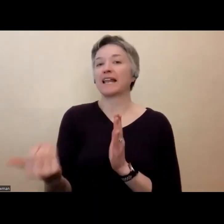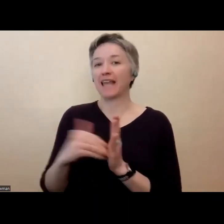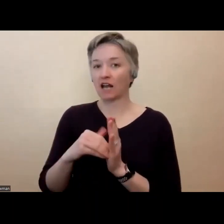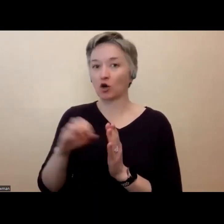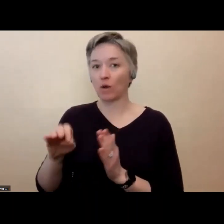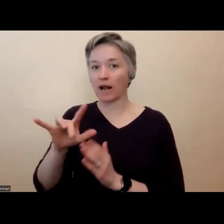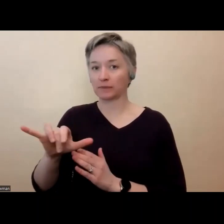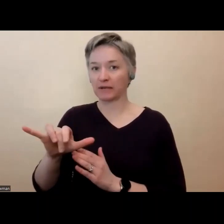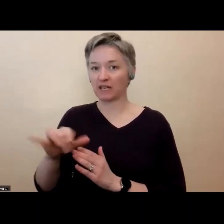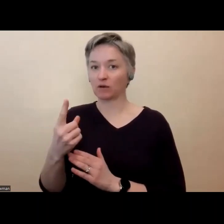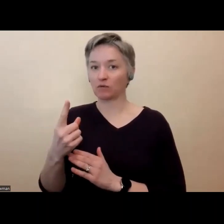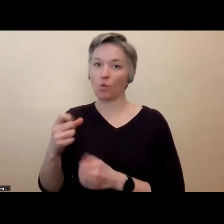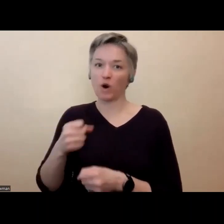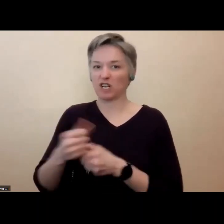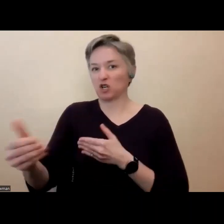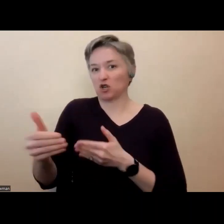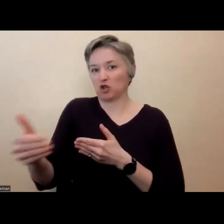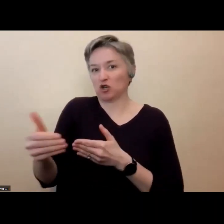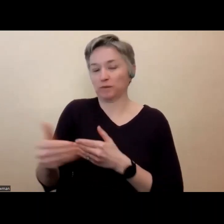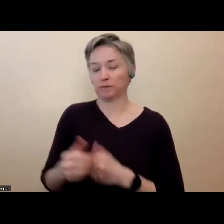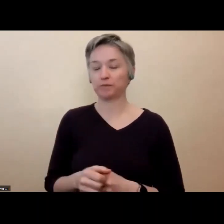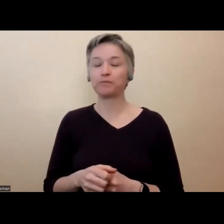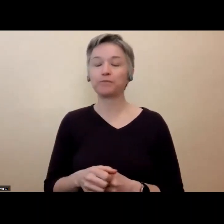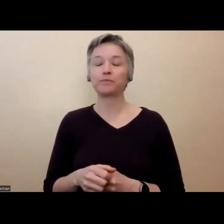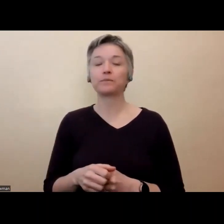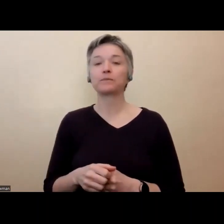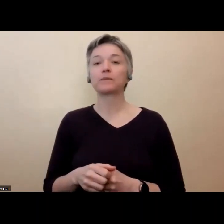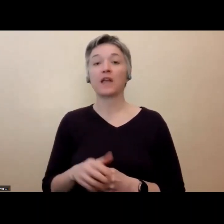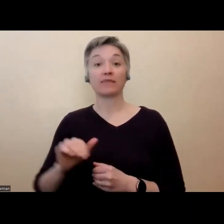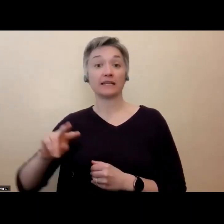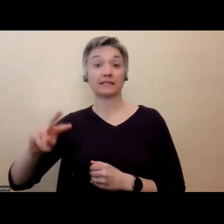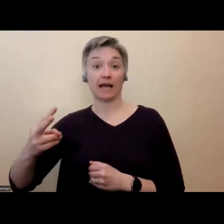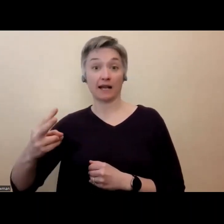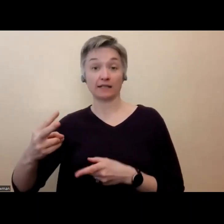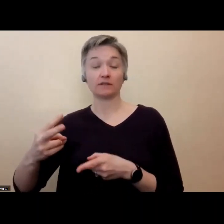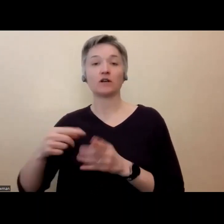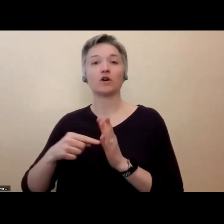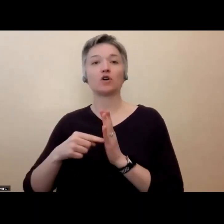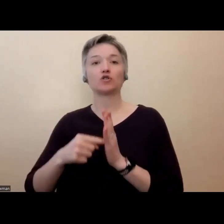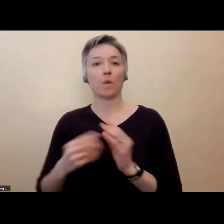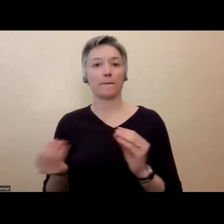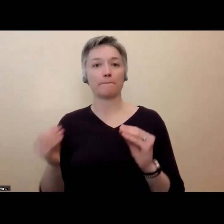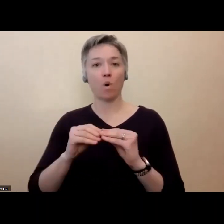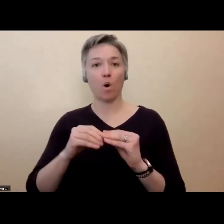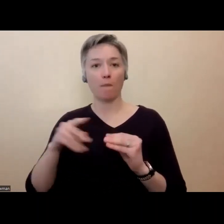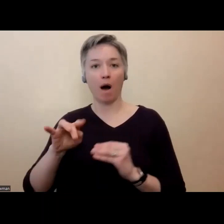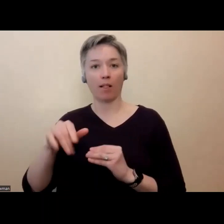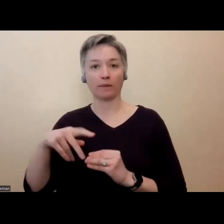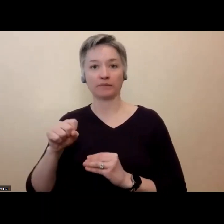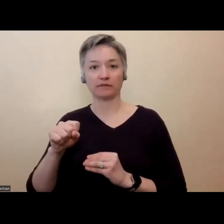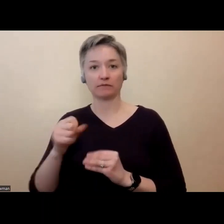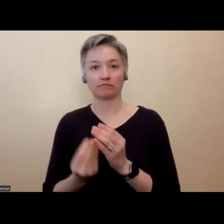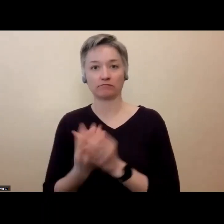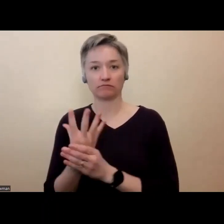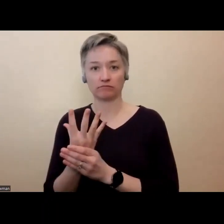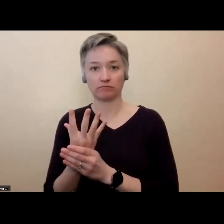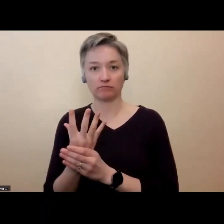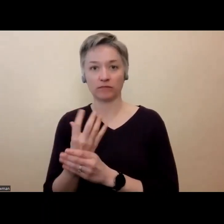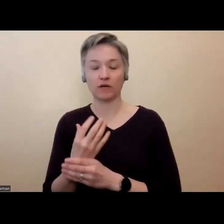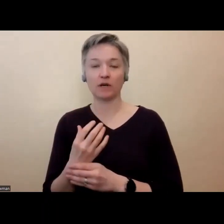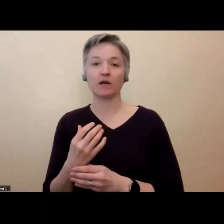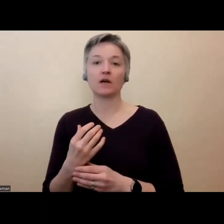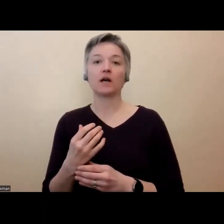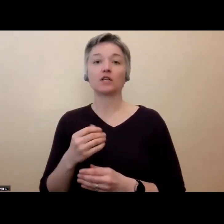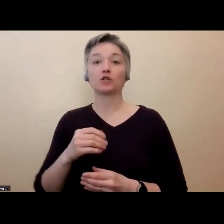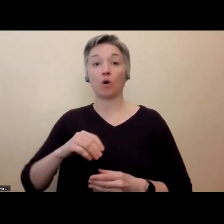within a year. That second colonoscopy revealed additional polyps that I had, totaling between the